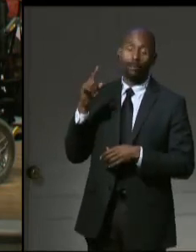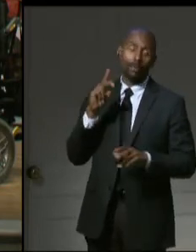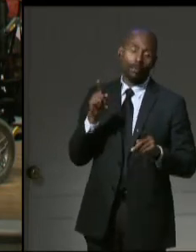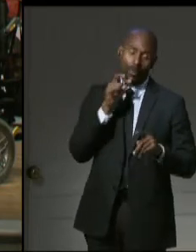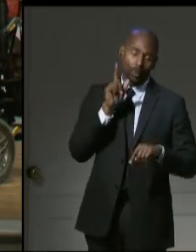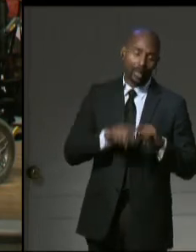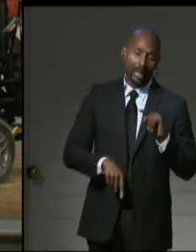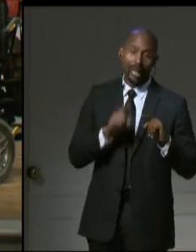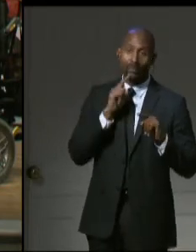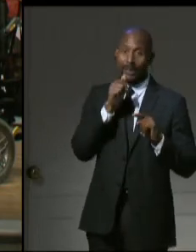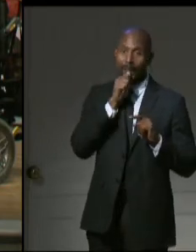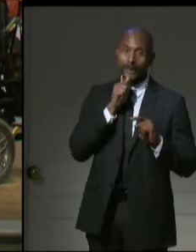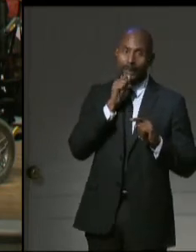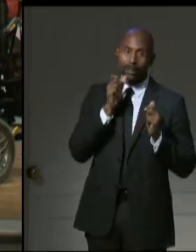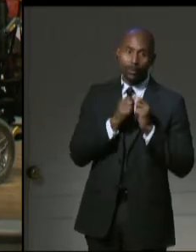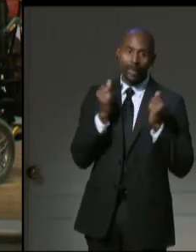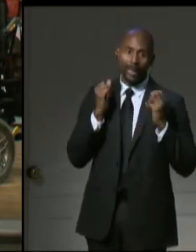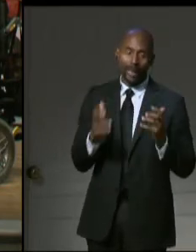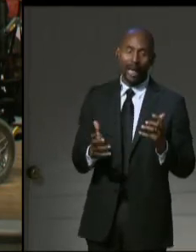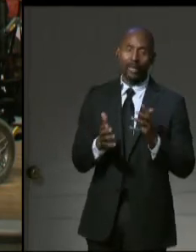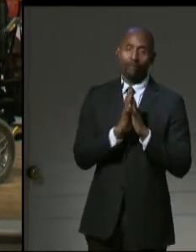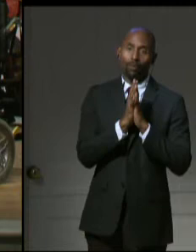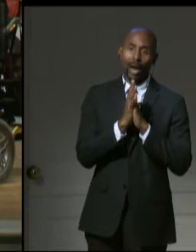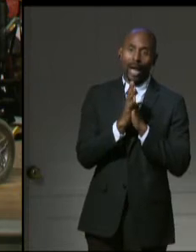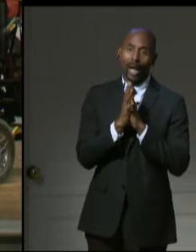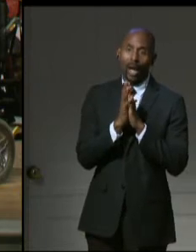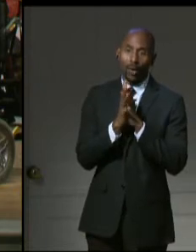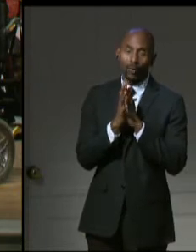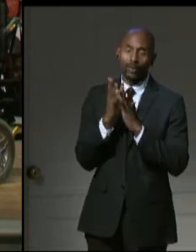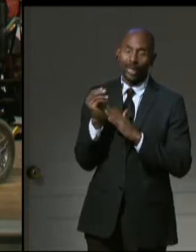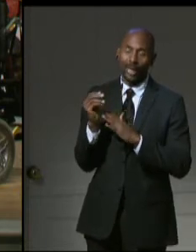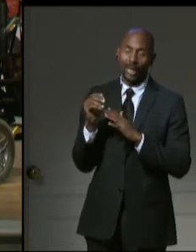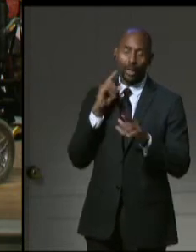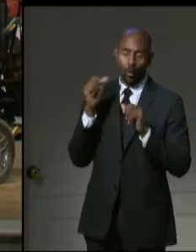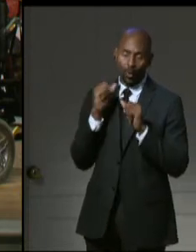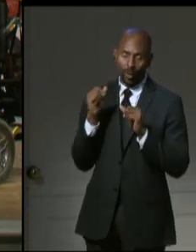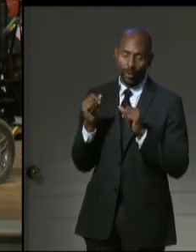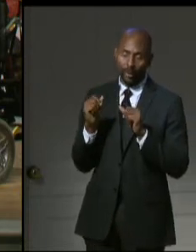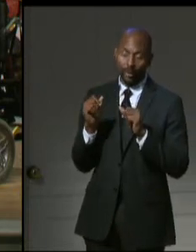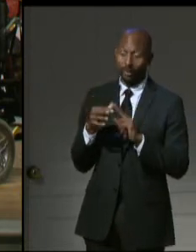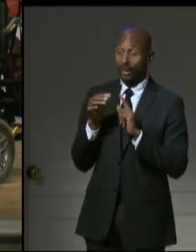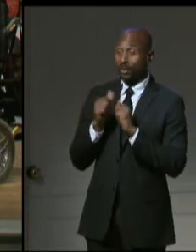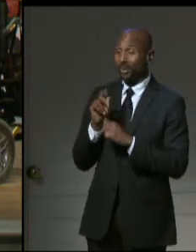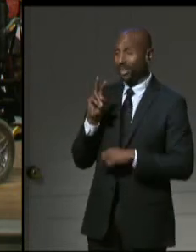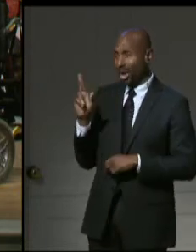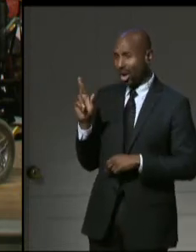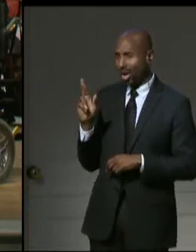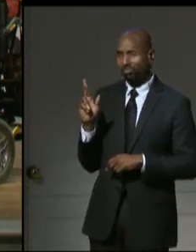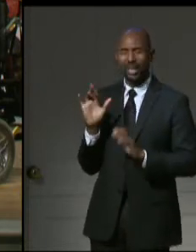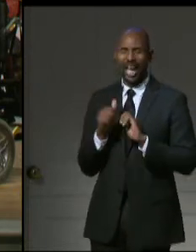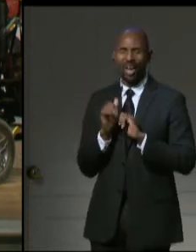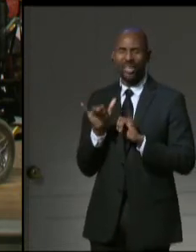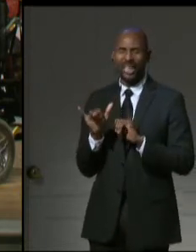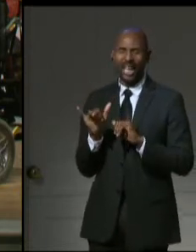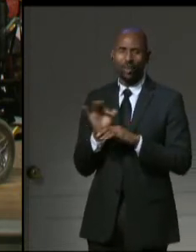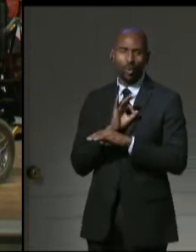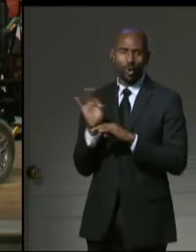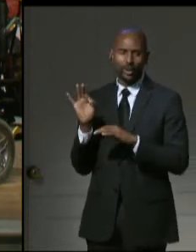of crowds and noise and all of that. And, especially like with VR, how does that work? Thank